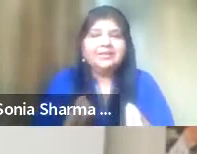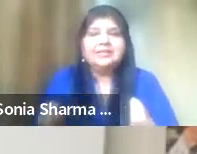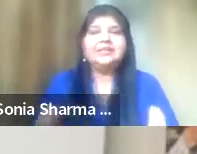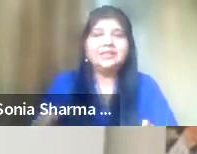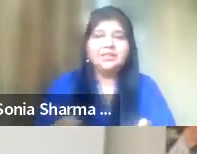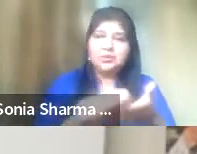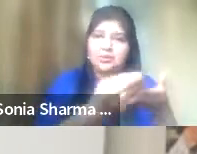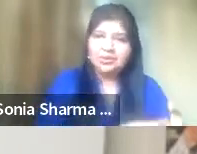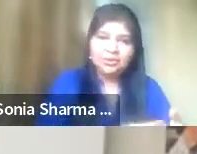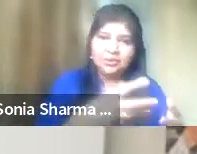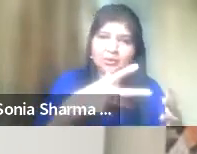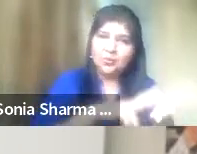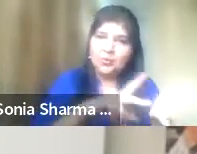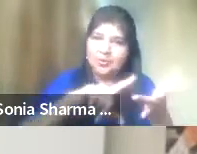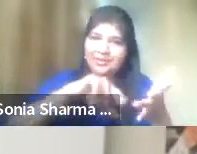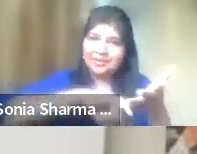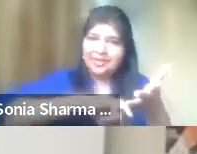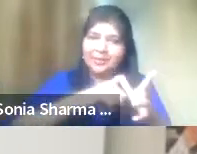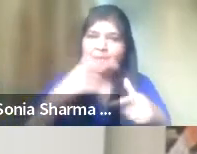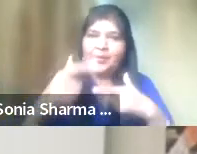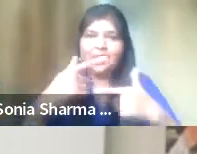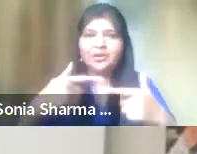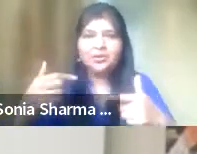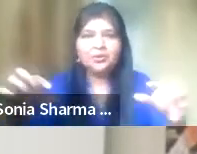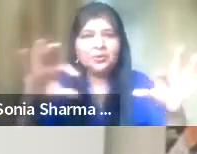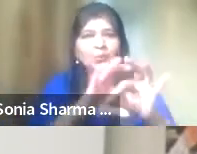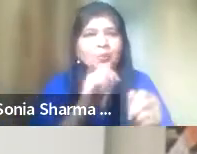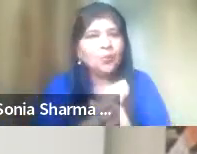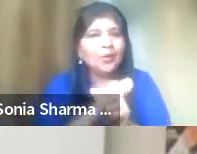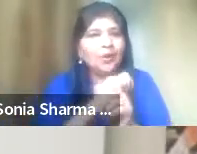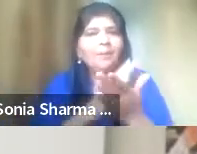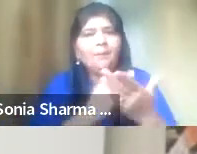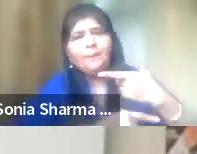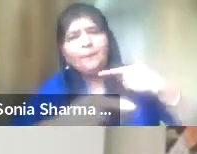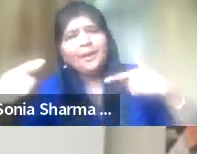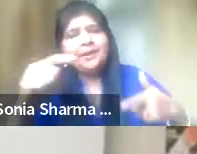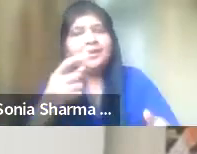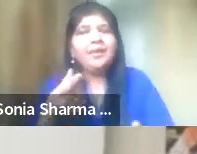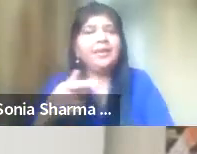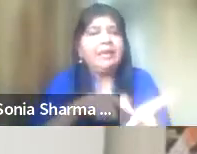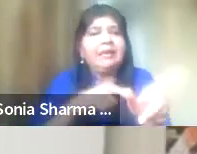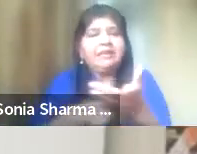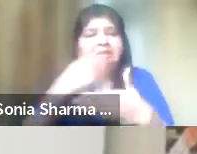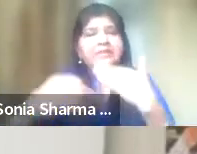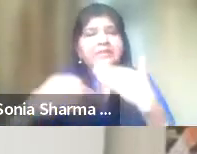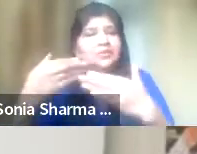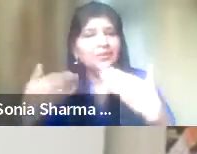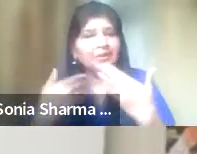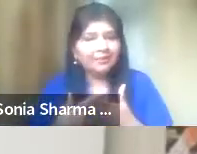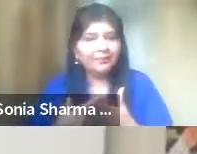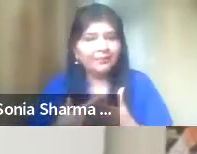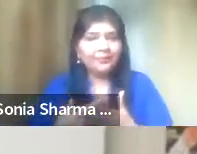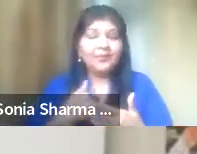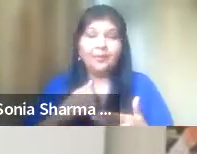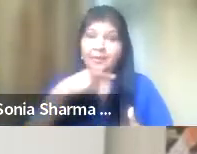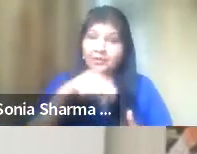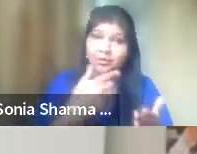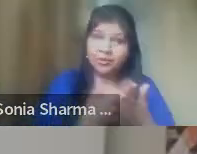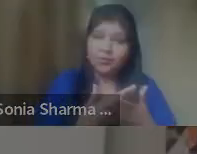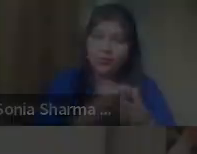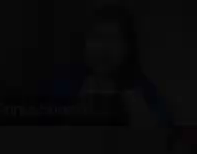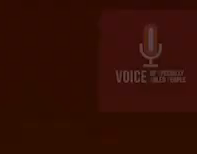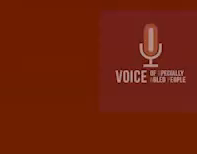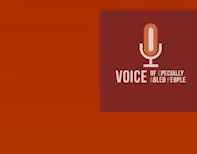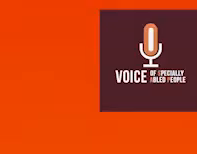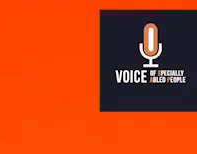we can continue the work we're doing for many more years to come make sure that we do not lose any stars on earth